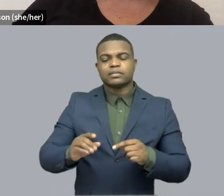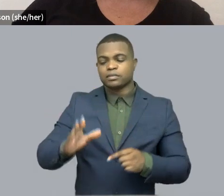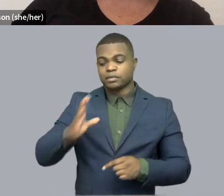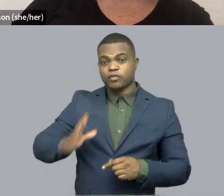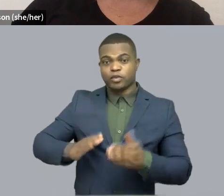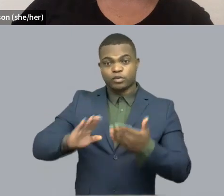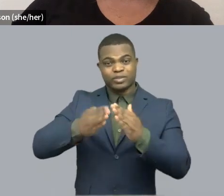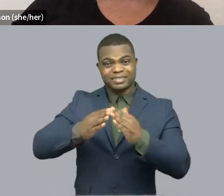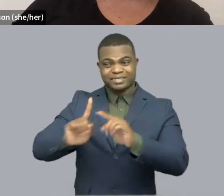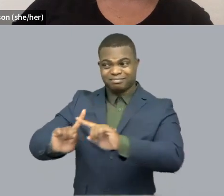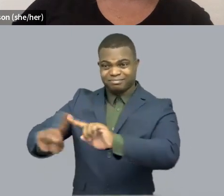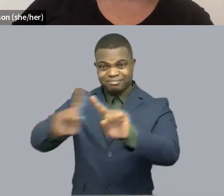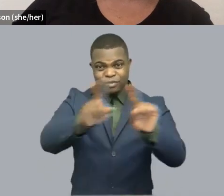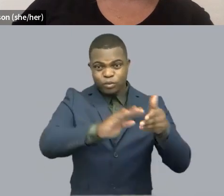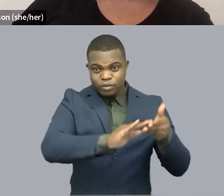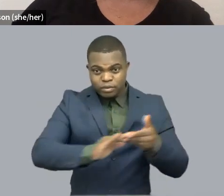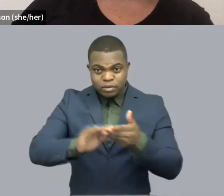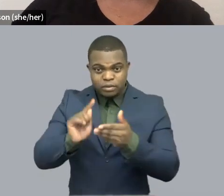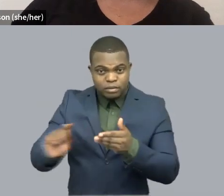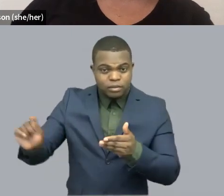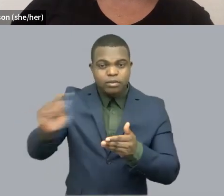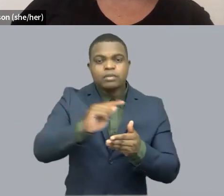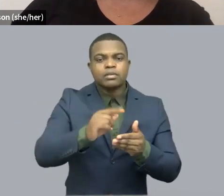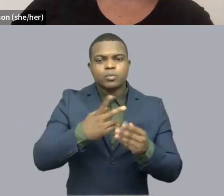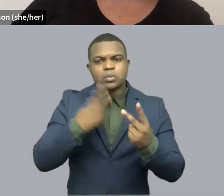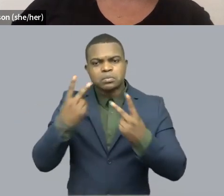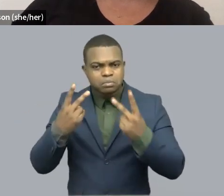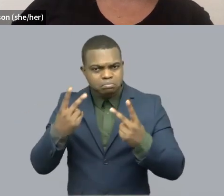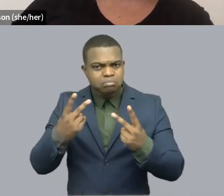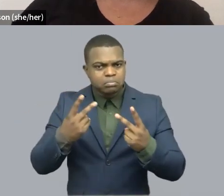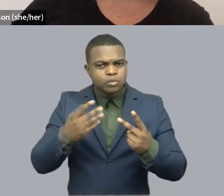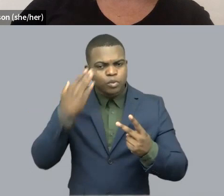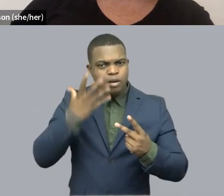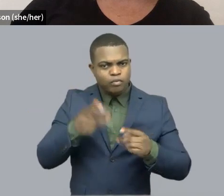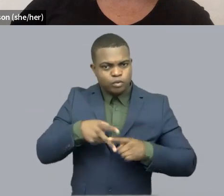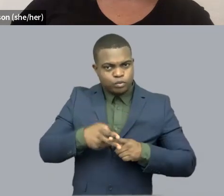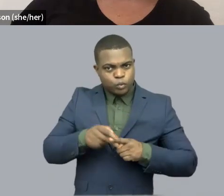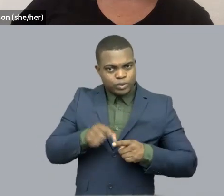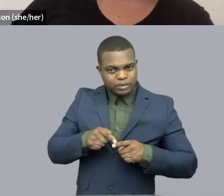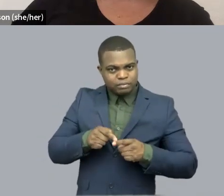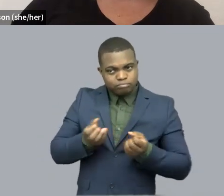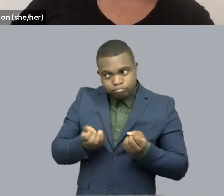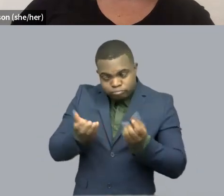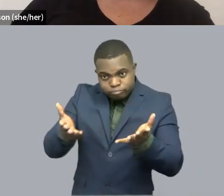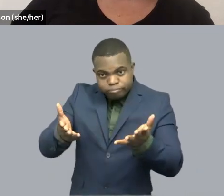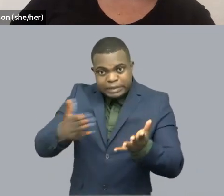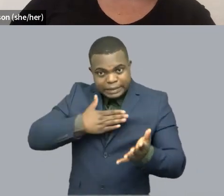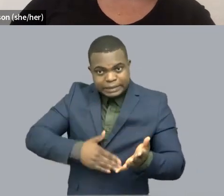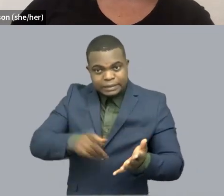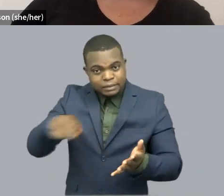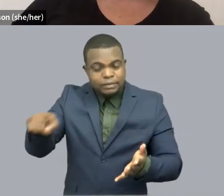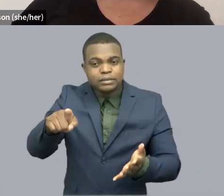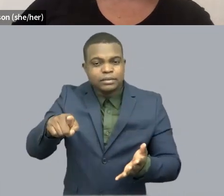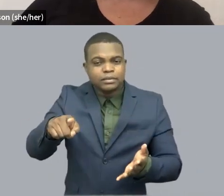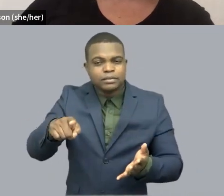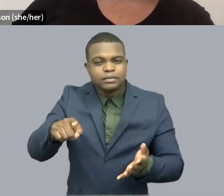sensitive context that they are operating in. For example, we did a lot of work with the peace mediators. So their needs